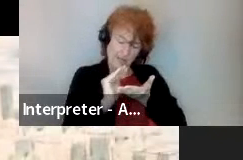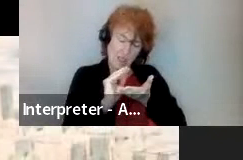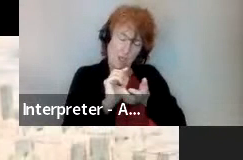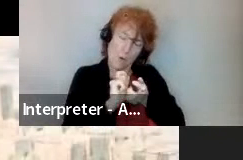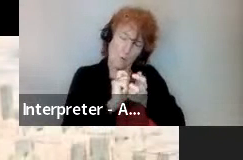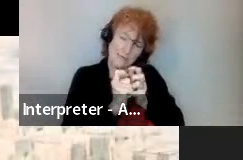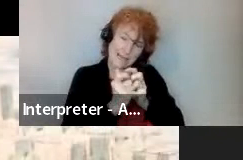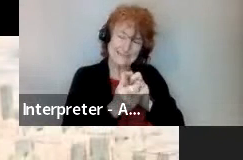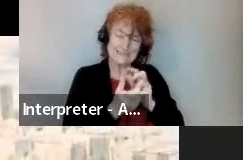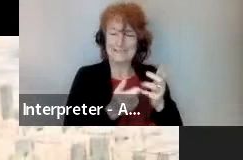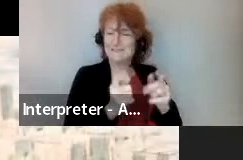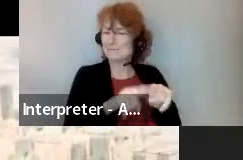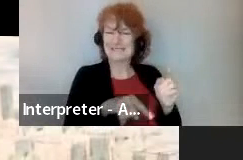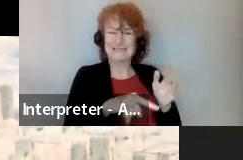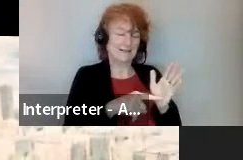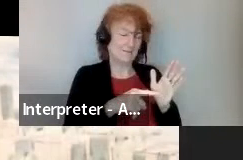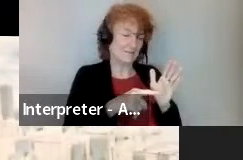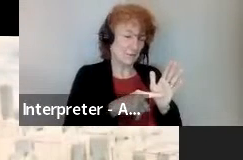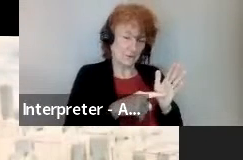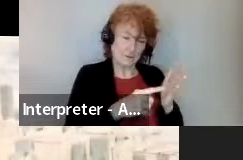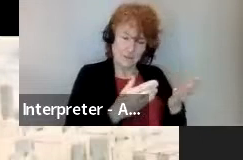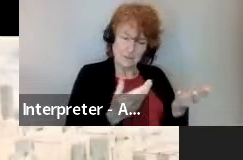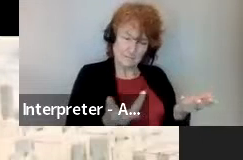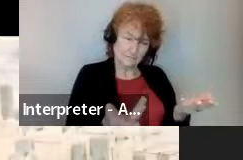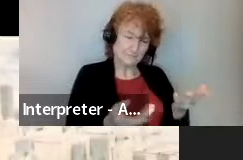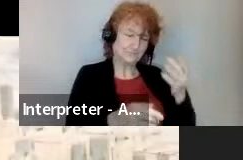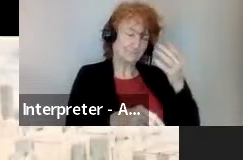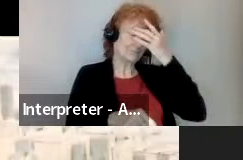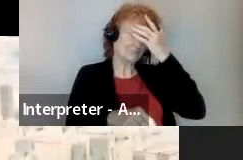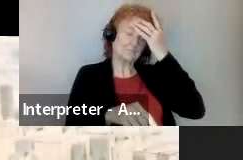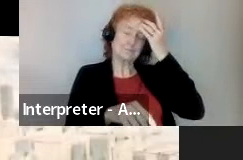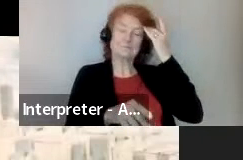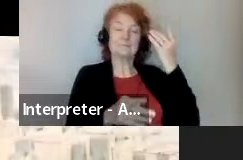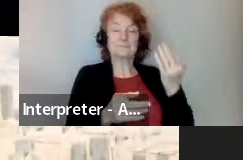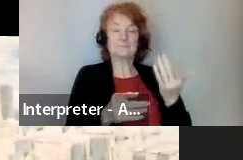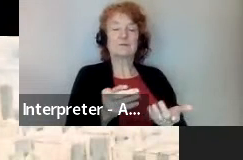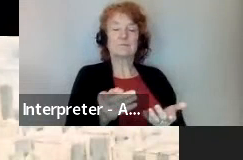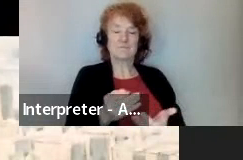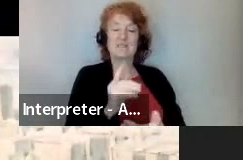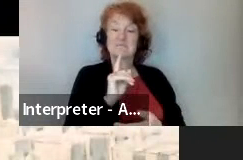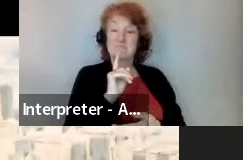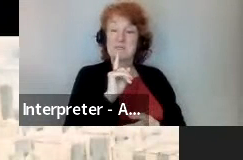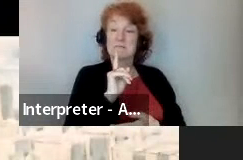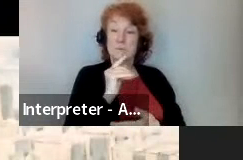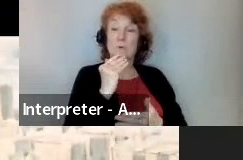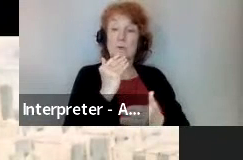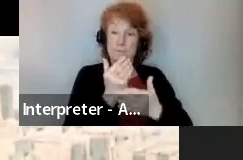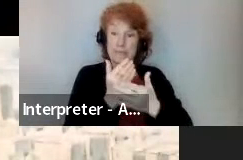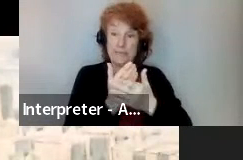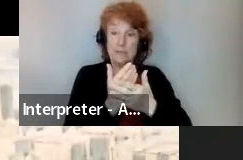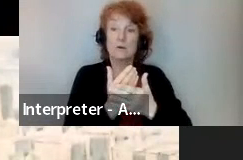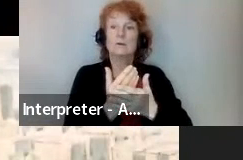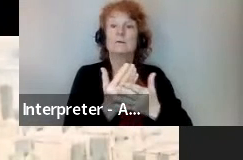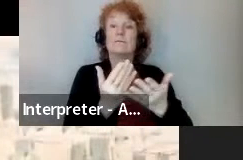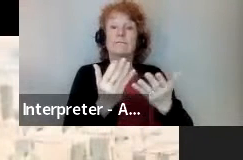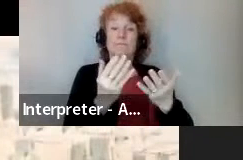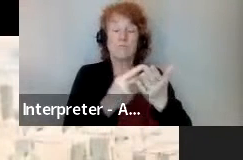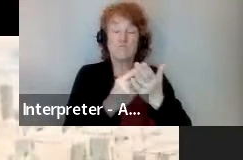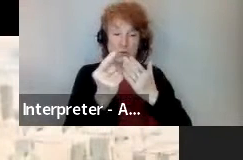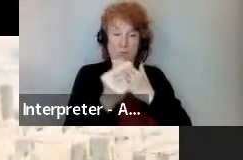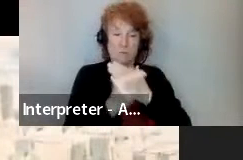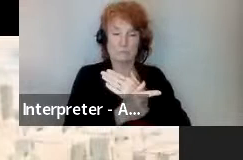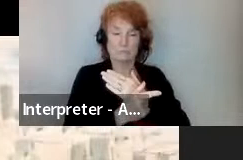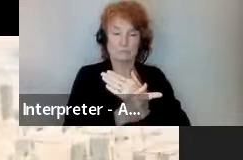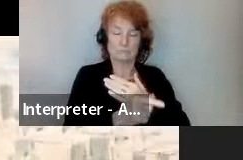well for homeownership models, including the city's own affordable homeownership programs. Allowing this kind of modest development also has other